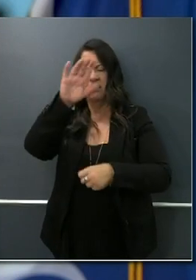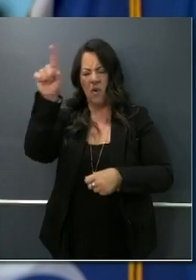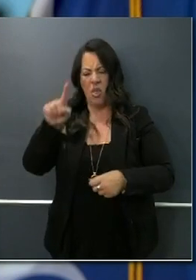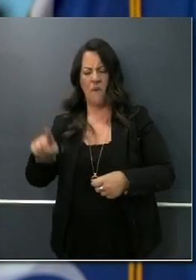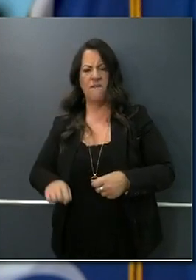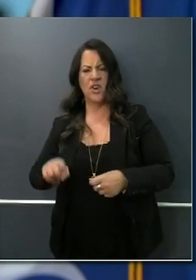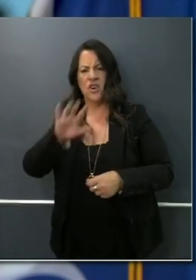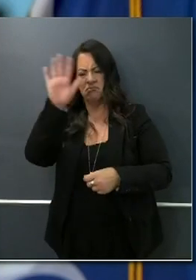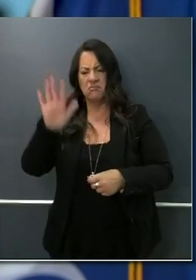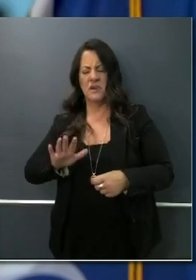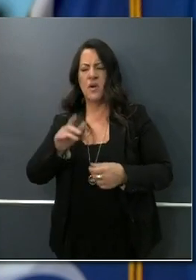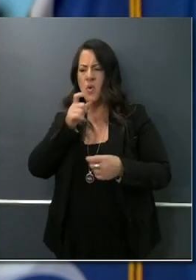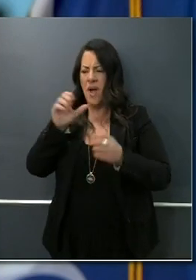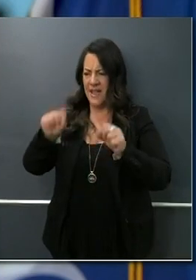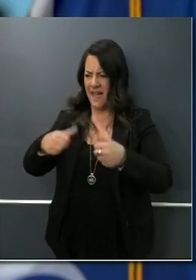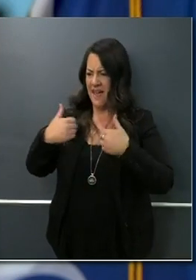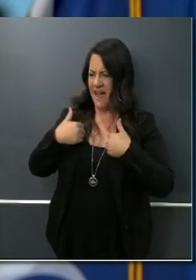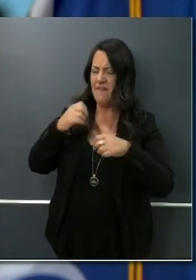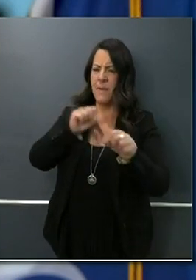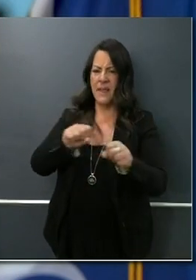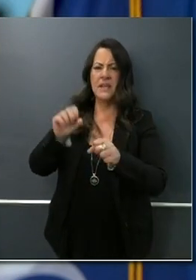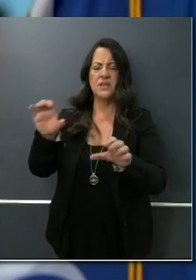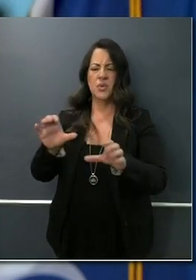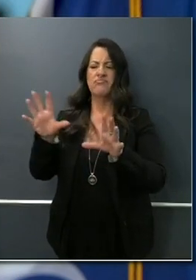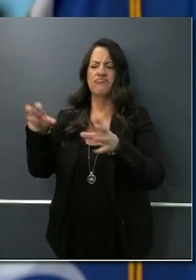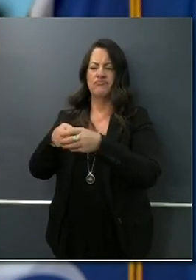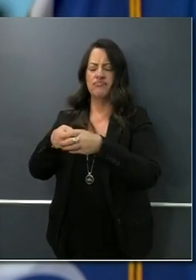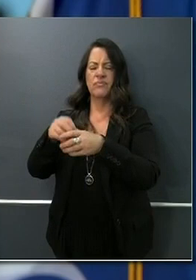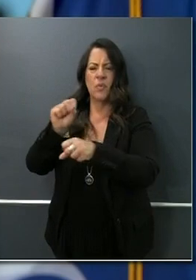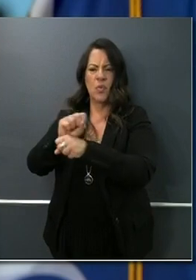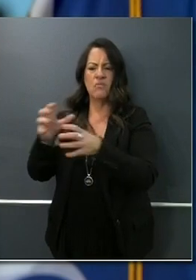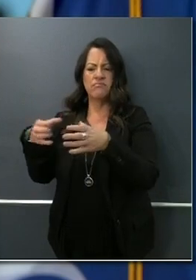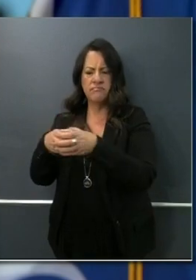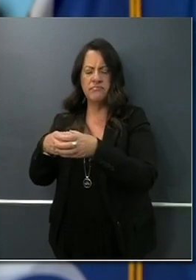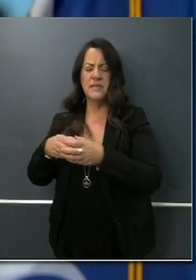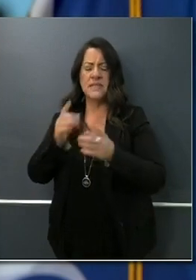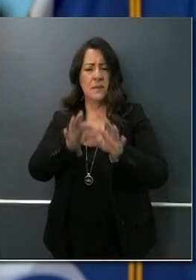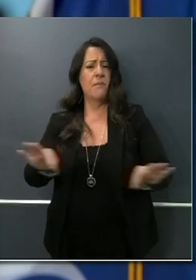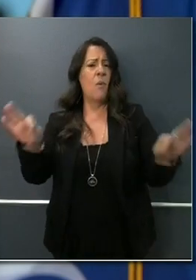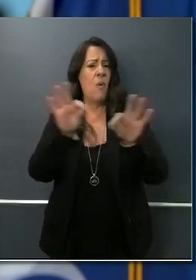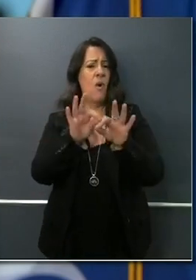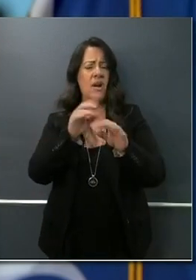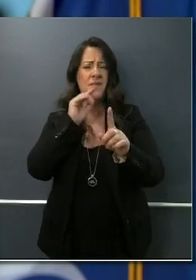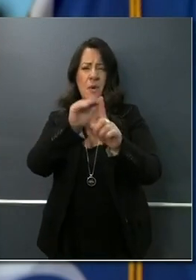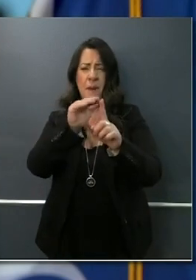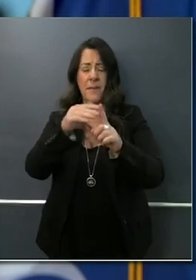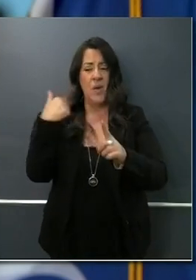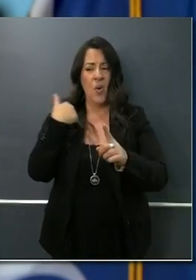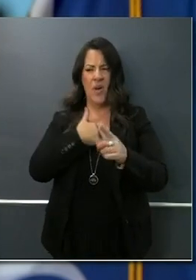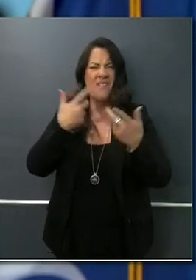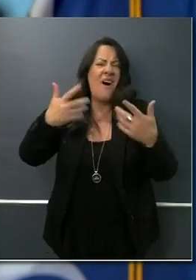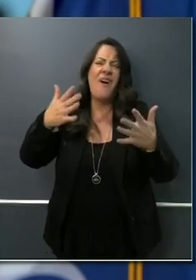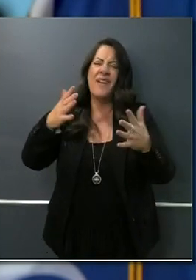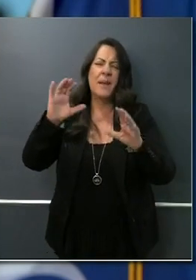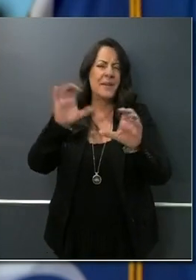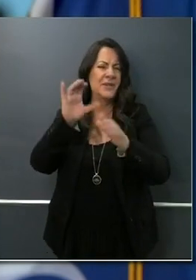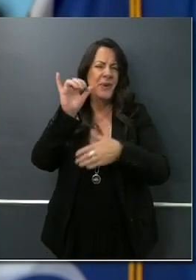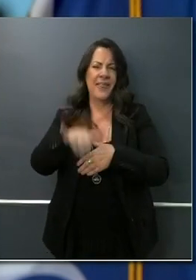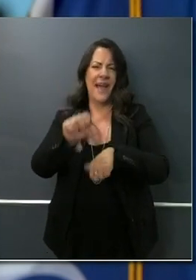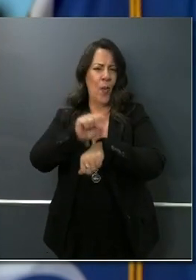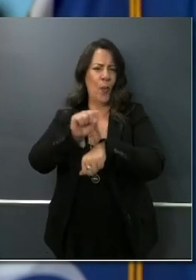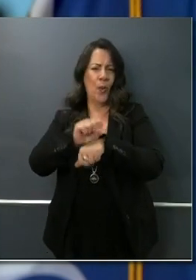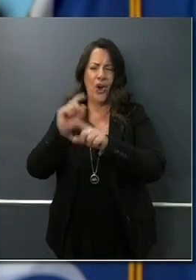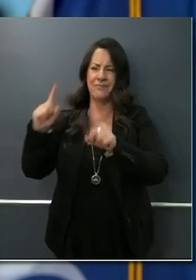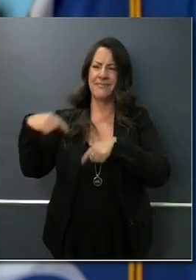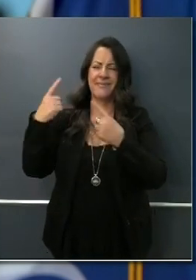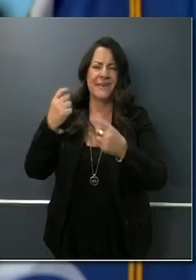way, even in this crisis. And this is important to remind people. We've been doing contact tracing for years and years